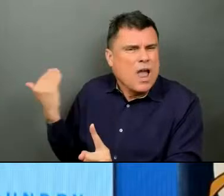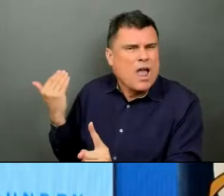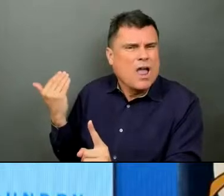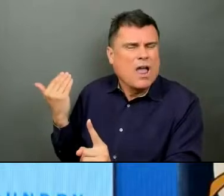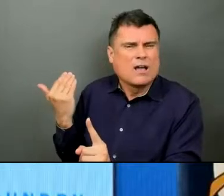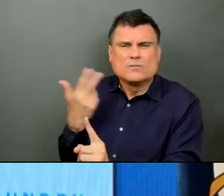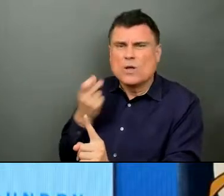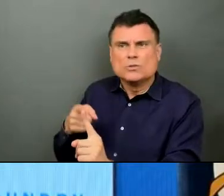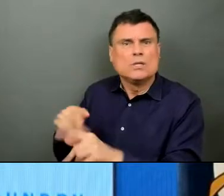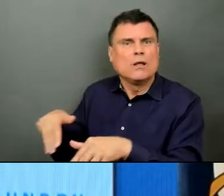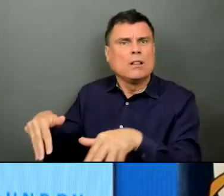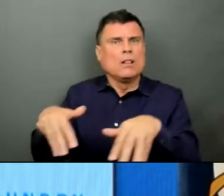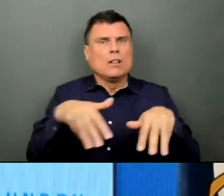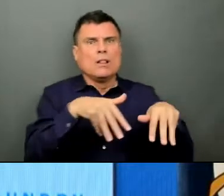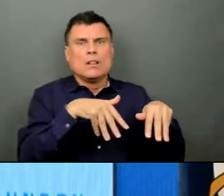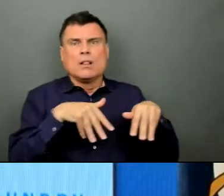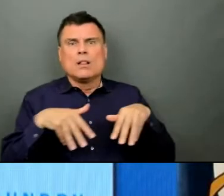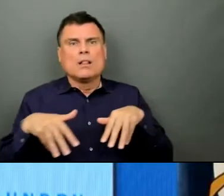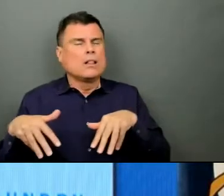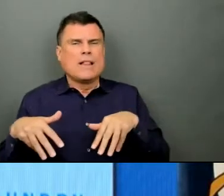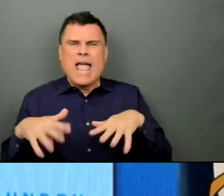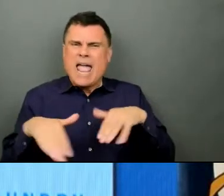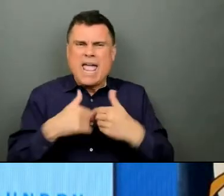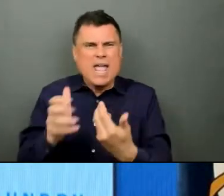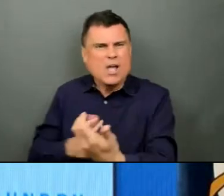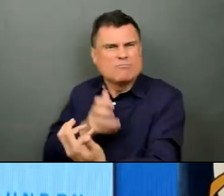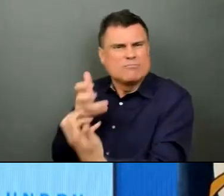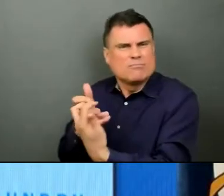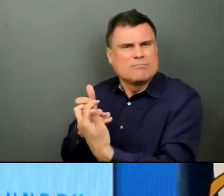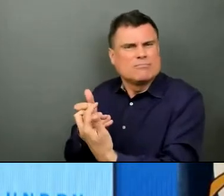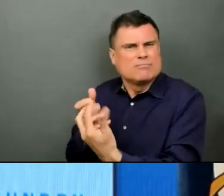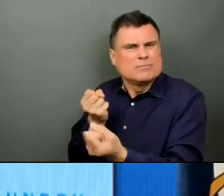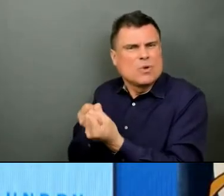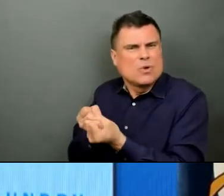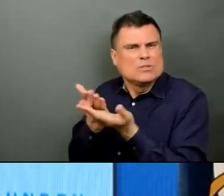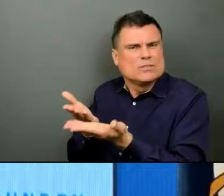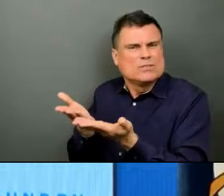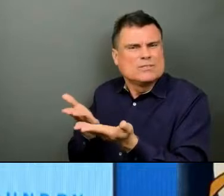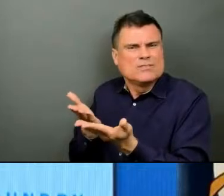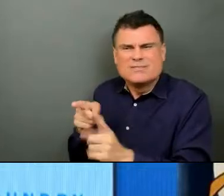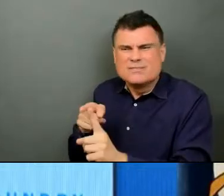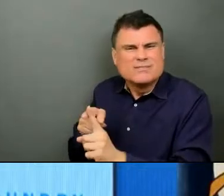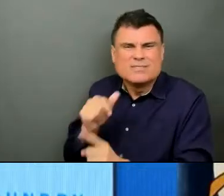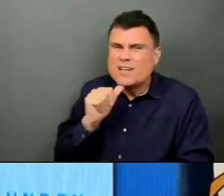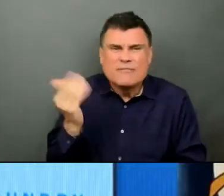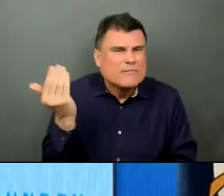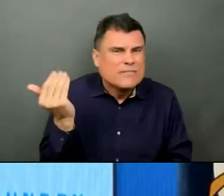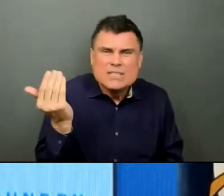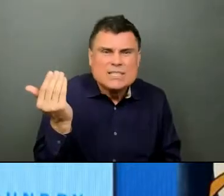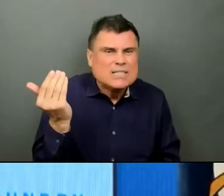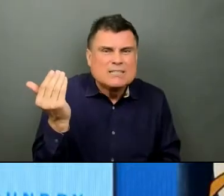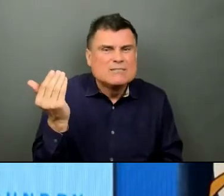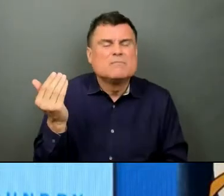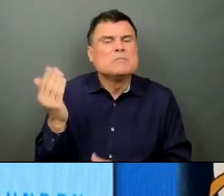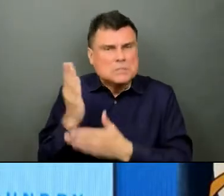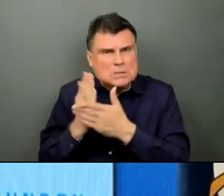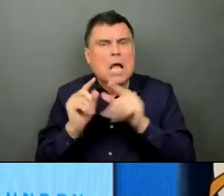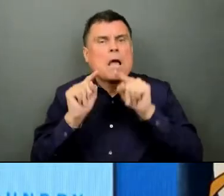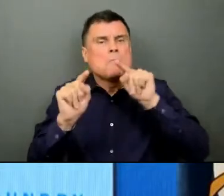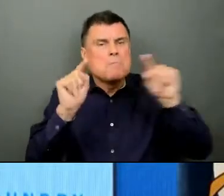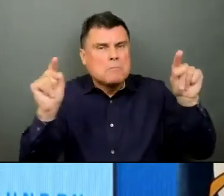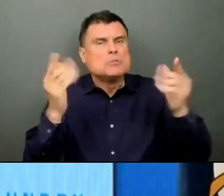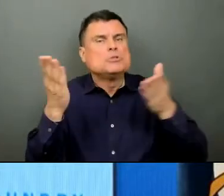What is the plan for those, you know, I know it's a small number, but small number of families that are struggling with this level of a problem